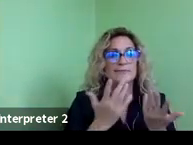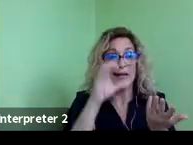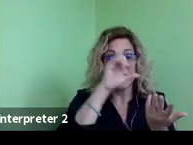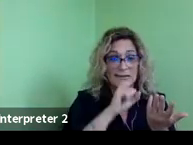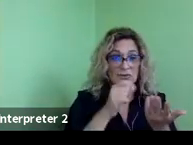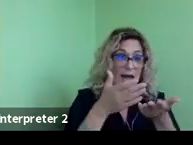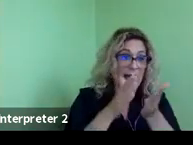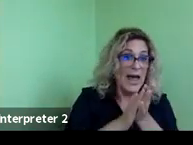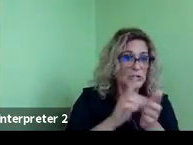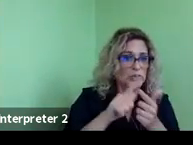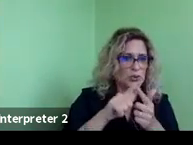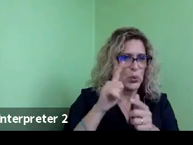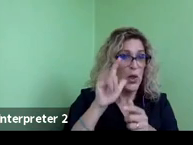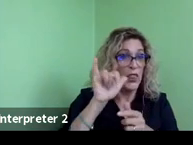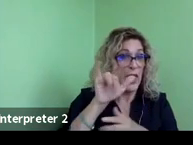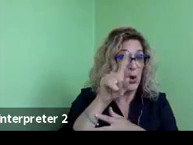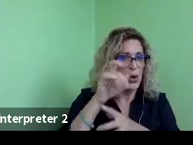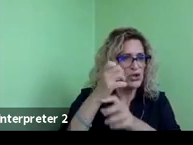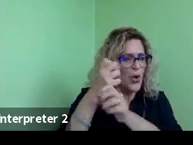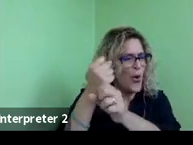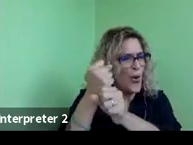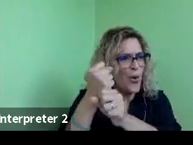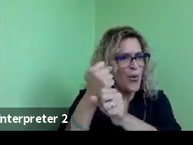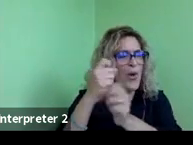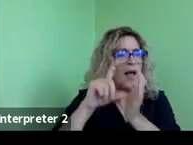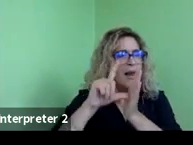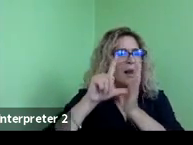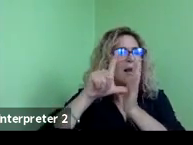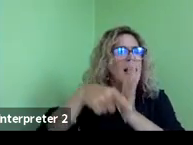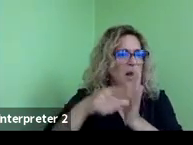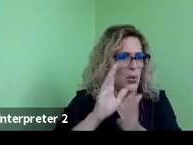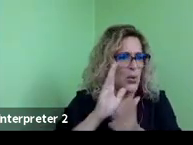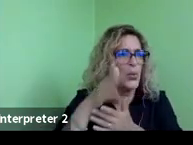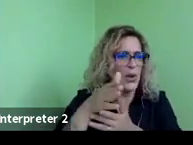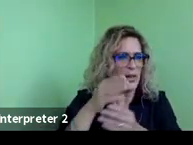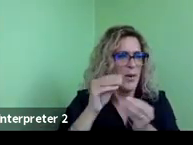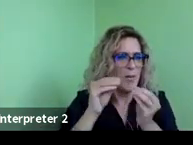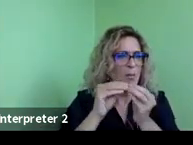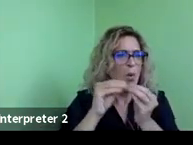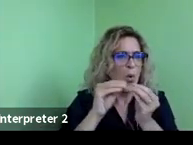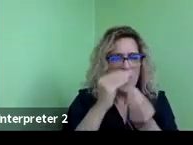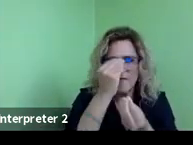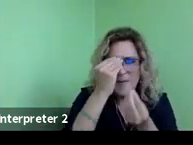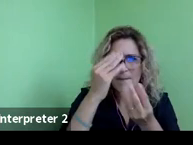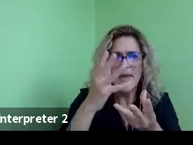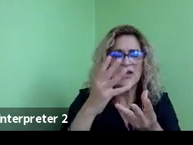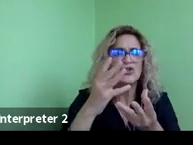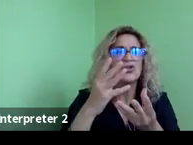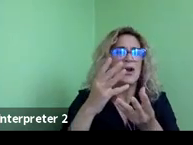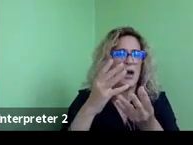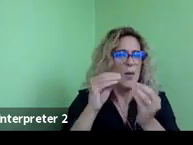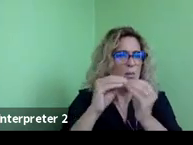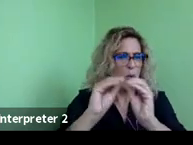you to sort of hold on that question and we'll get you some definitive answers to follow up, and we'll make sure that we send that to